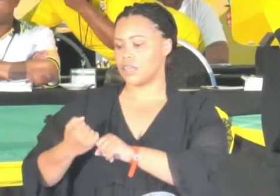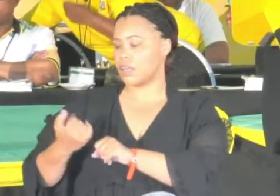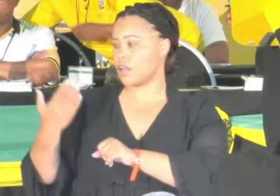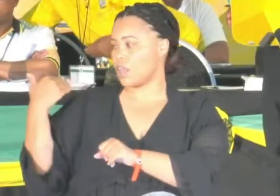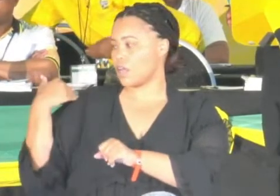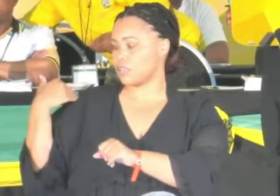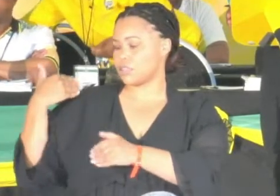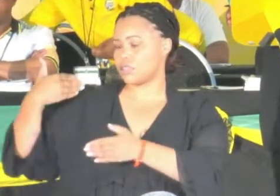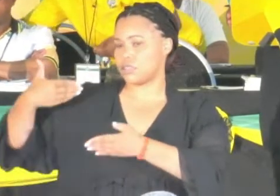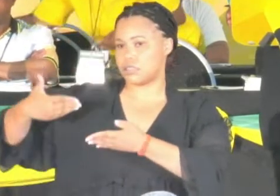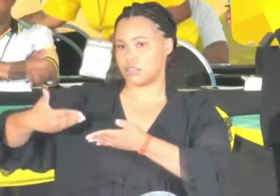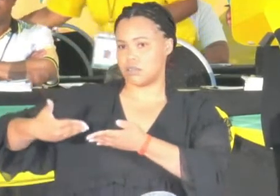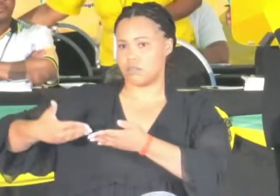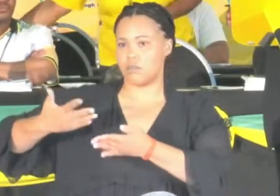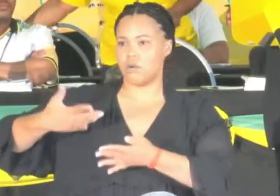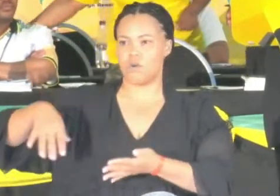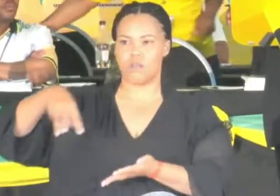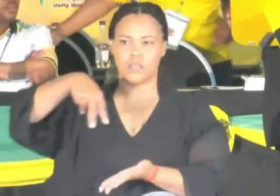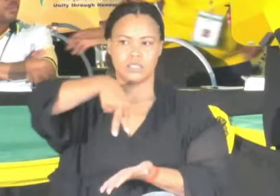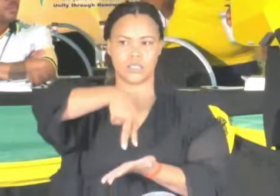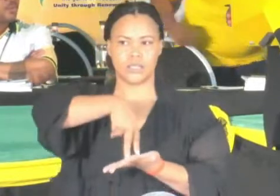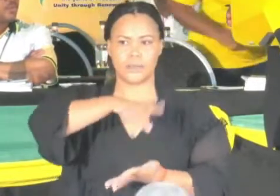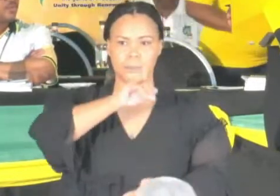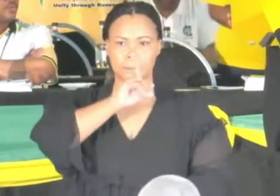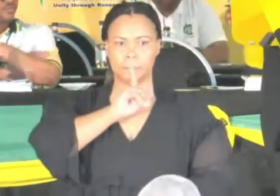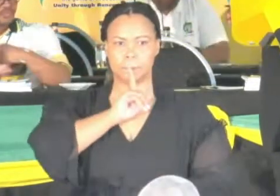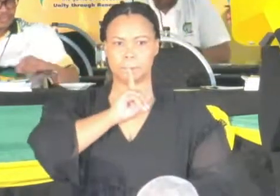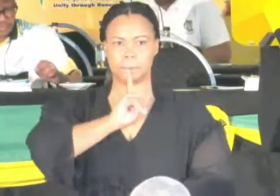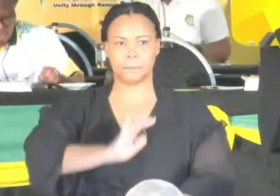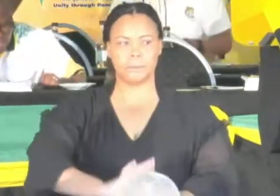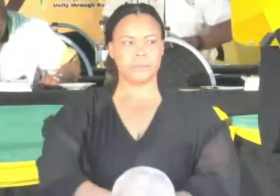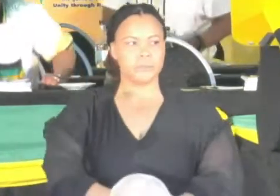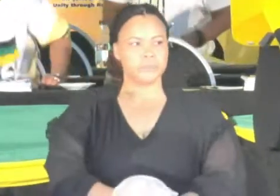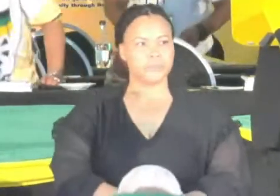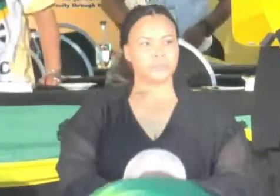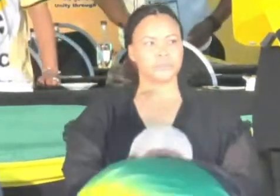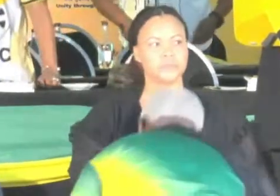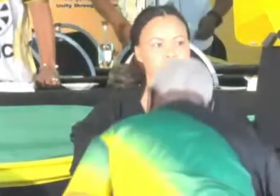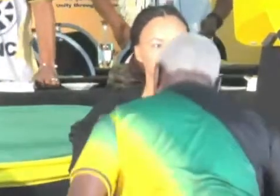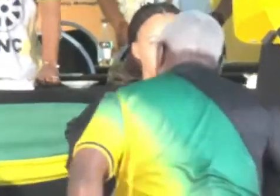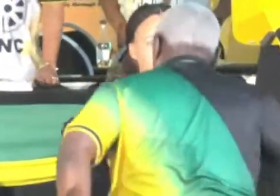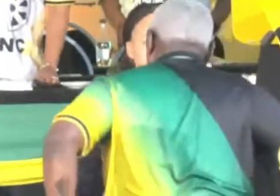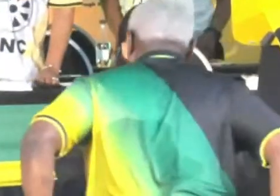now, up to now. Let's all stand up and observe a moment of silence.